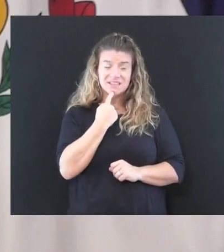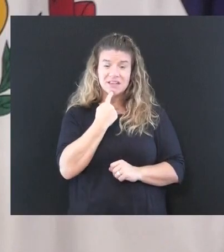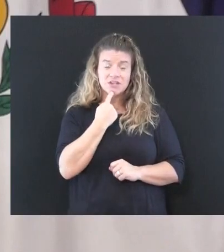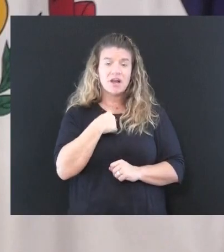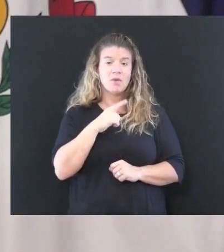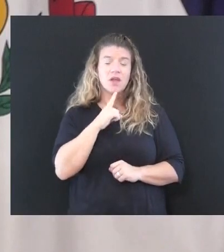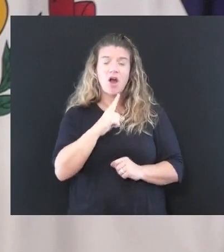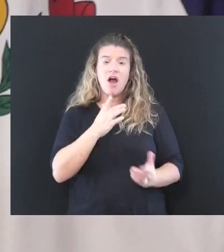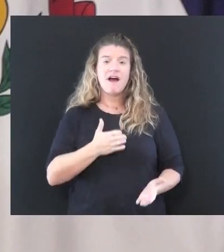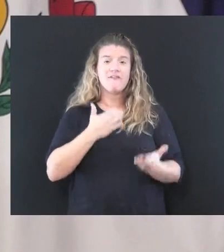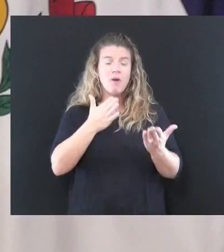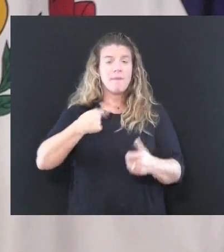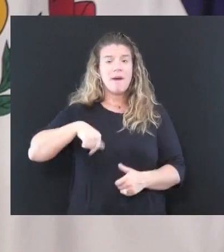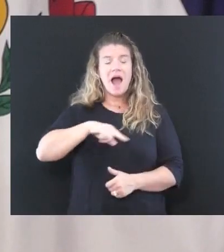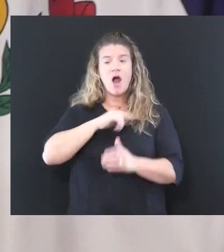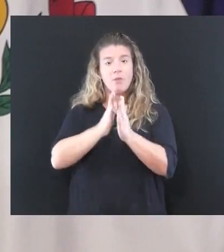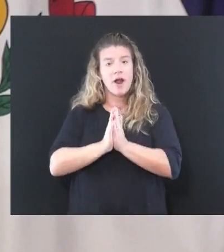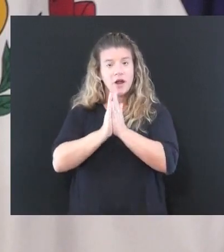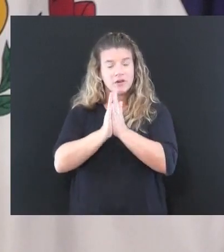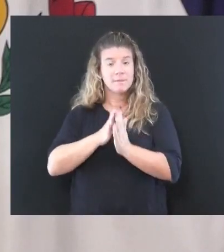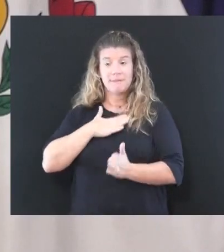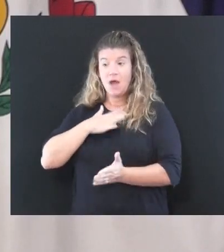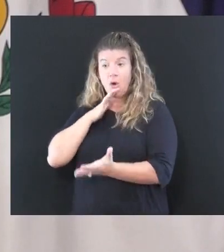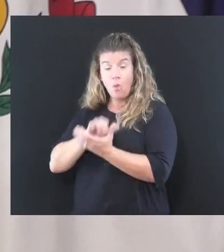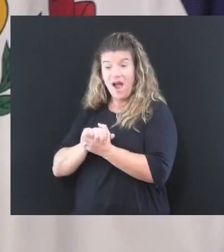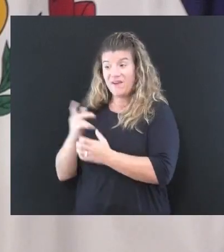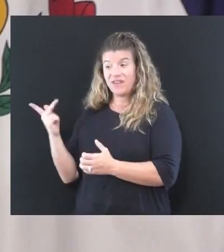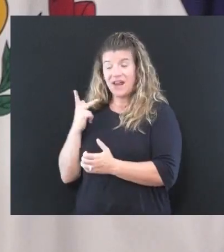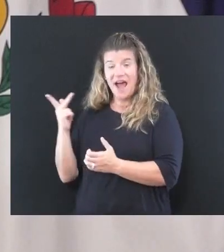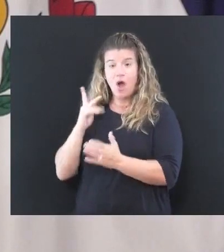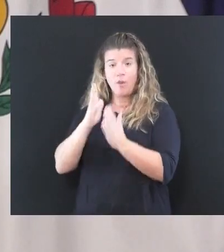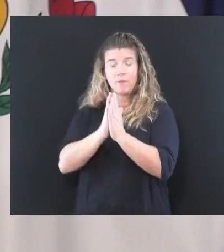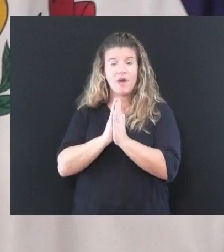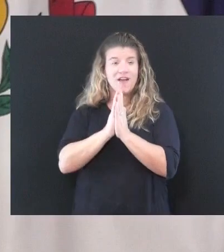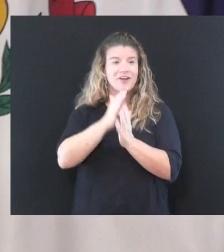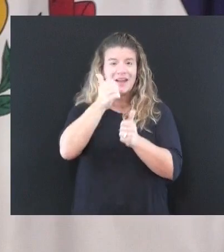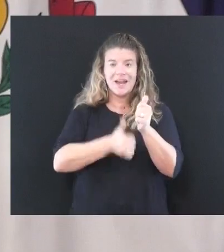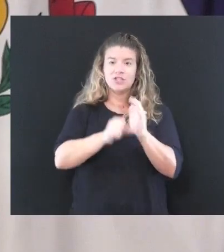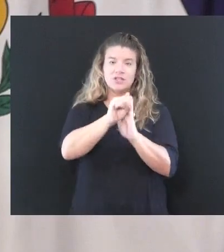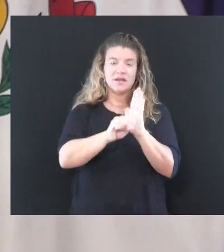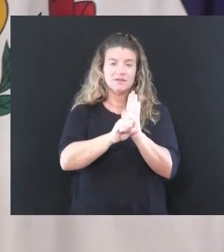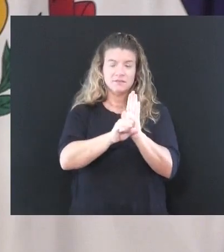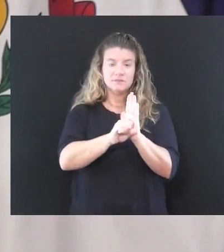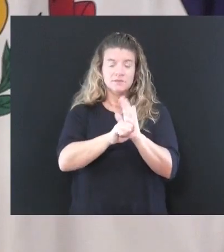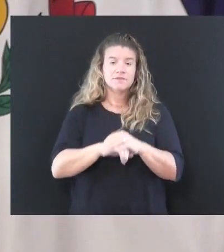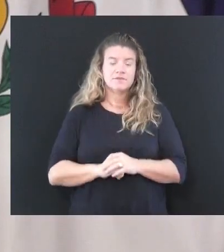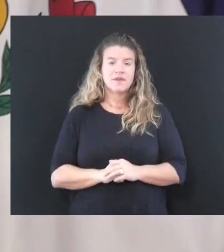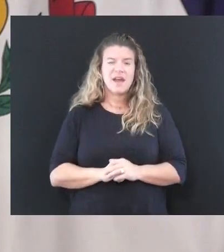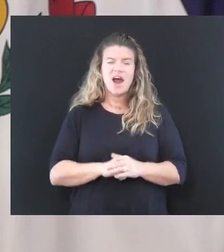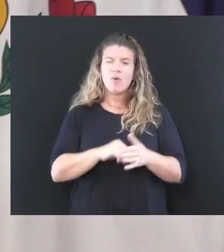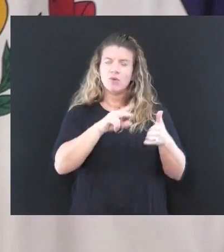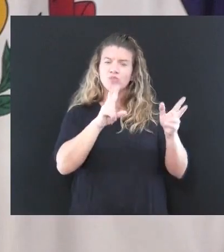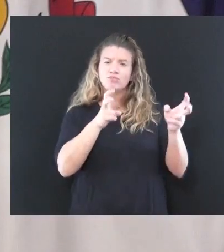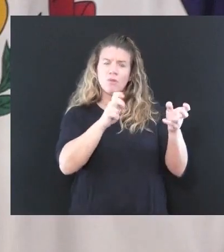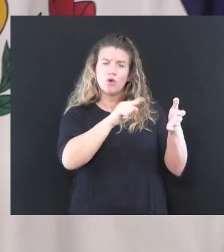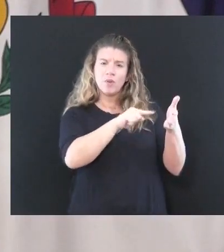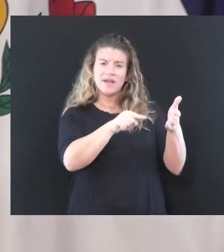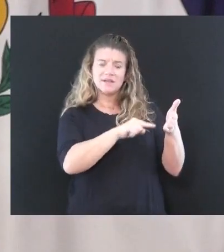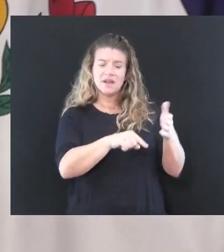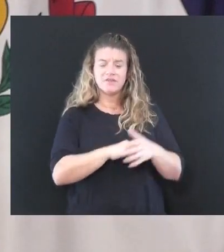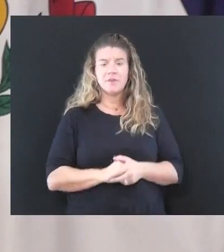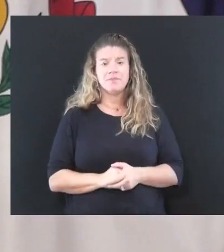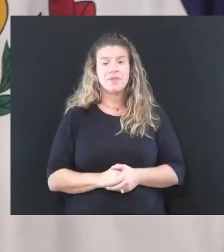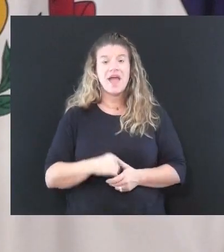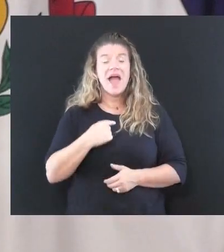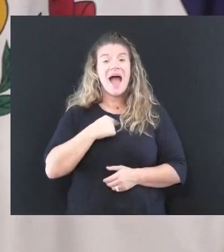I offer up our prayers. Kathy and I offer up all the state's prayers. And I want to read this one thing. I've issued